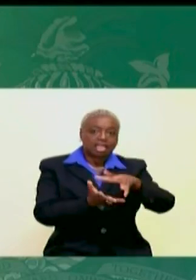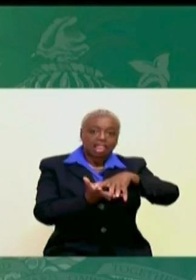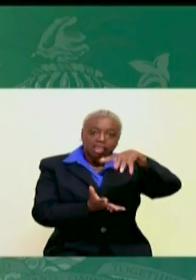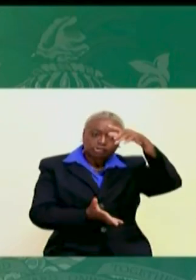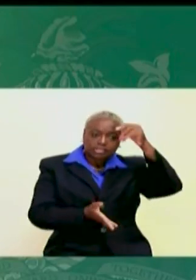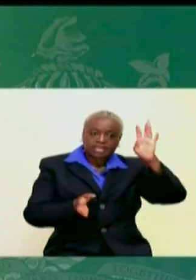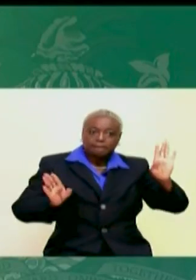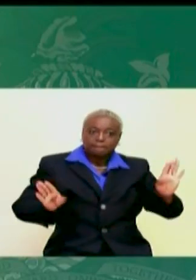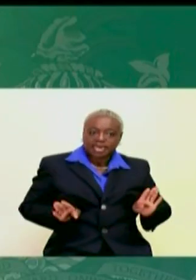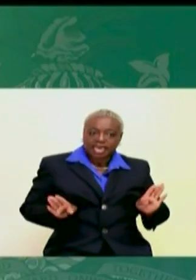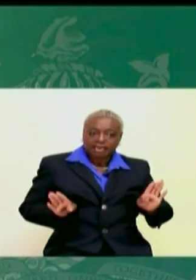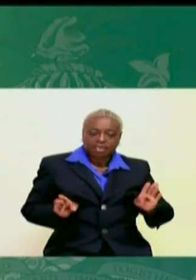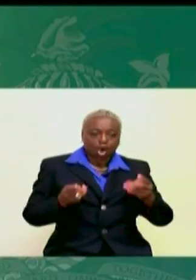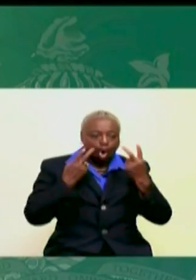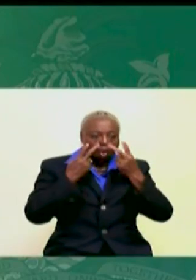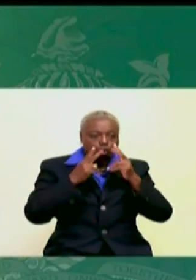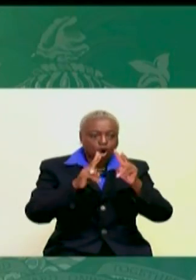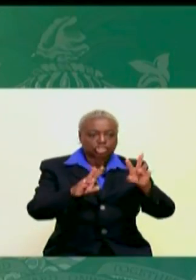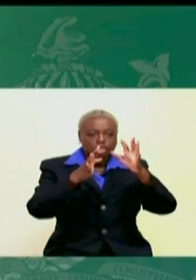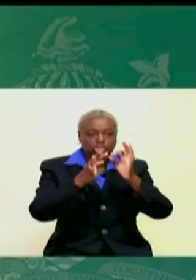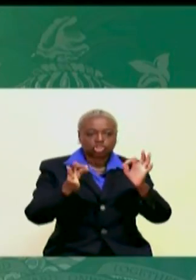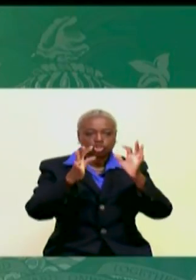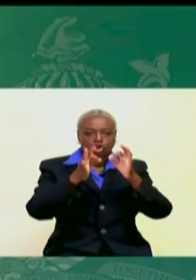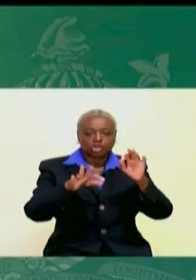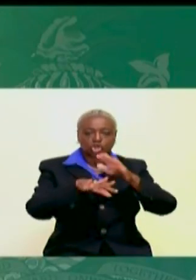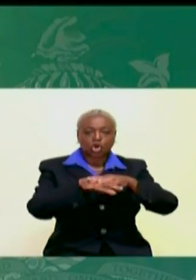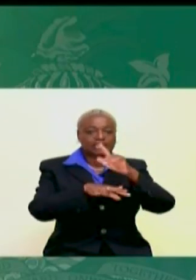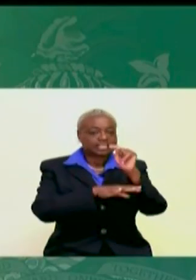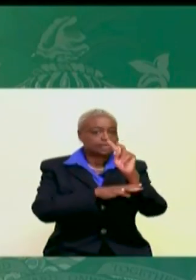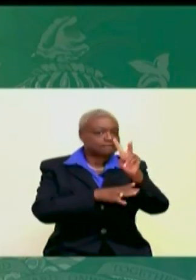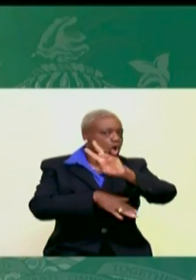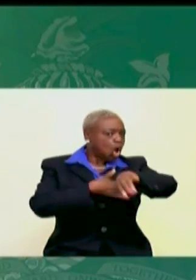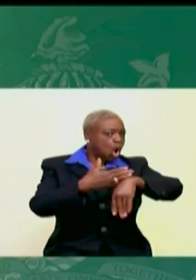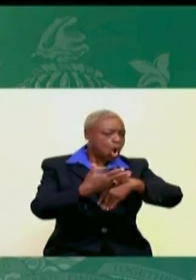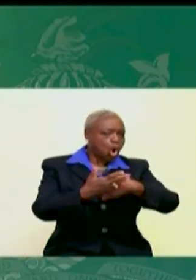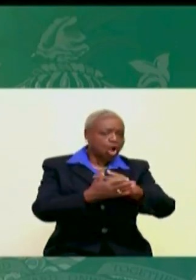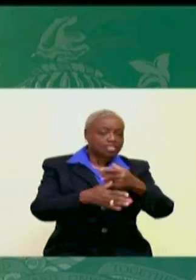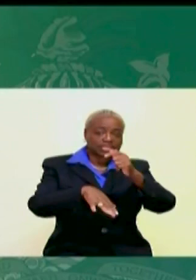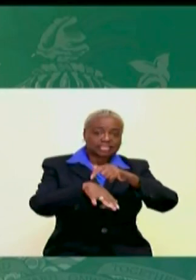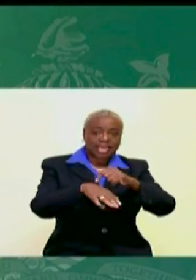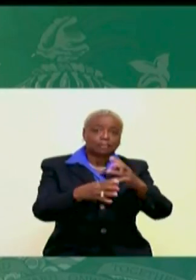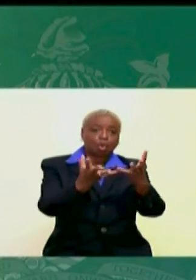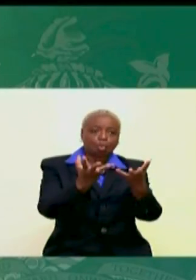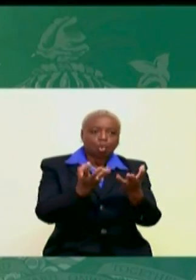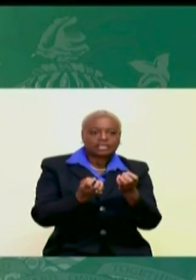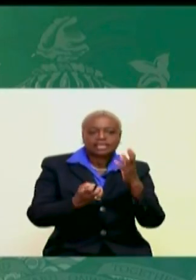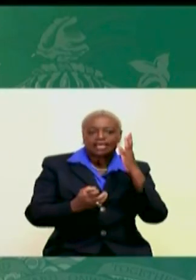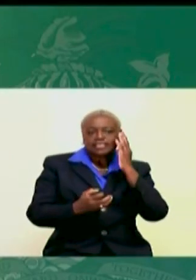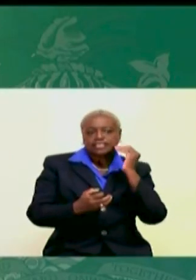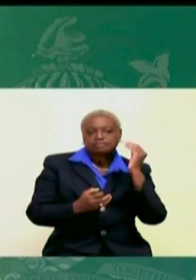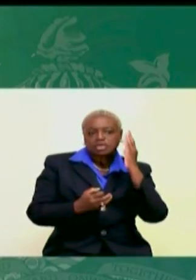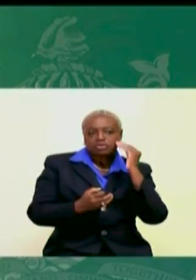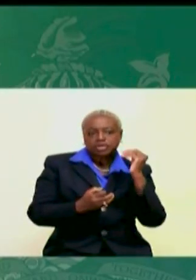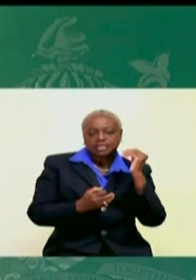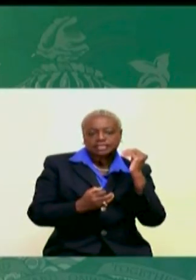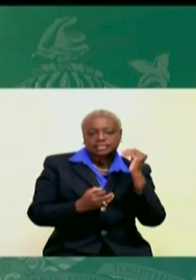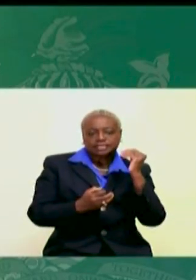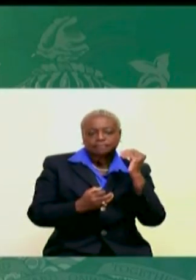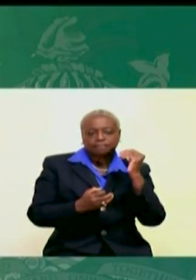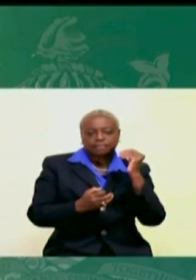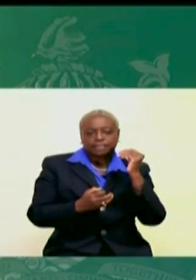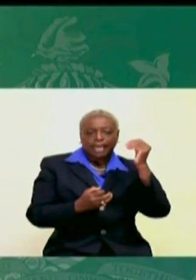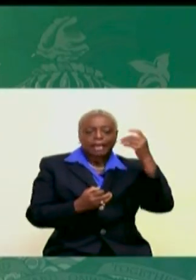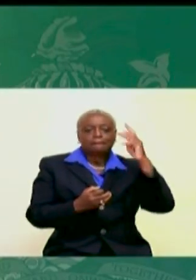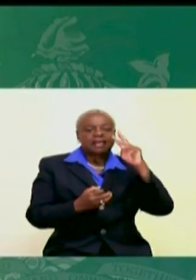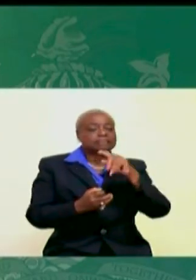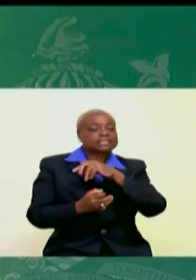behavior, watching stories on TV all the time and wanting to experience. Madam Speaker, but we